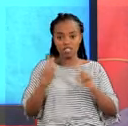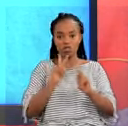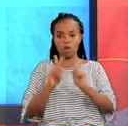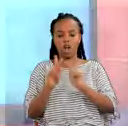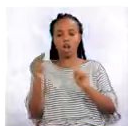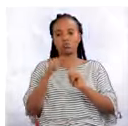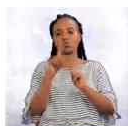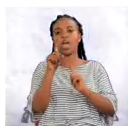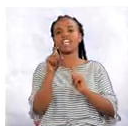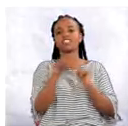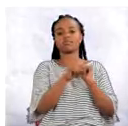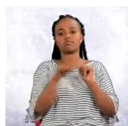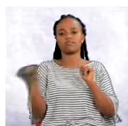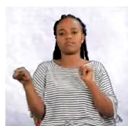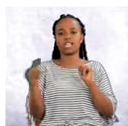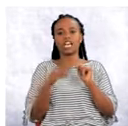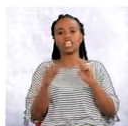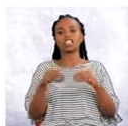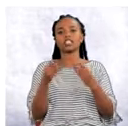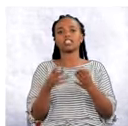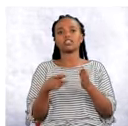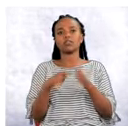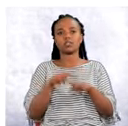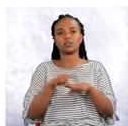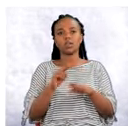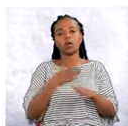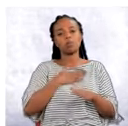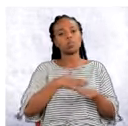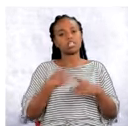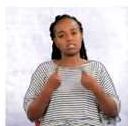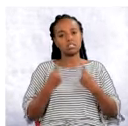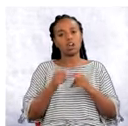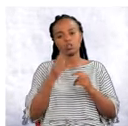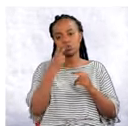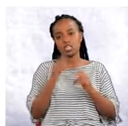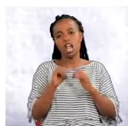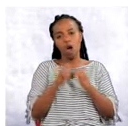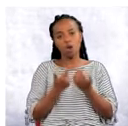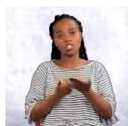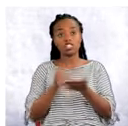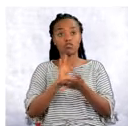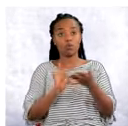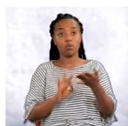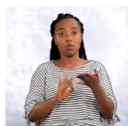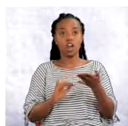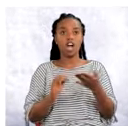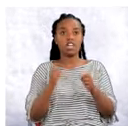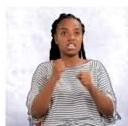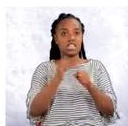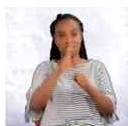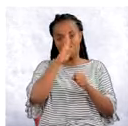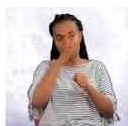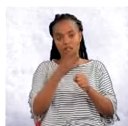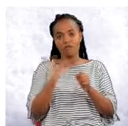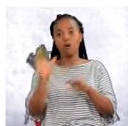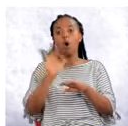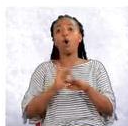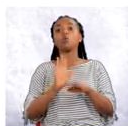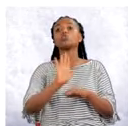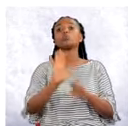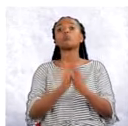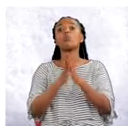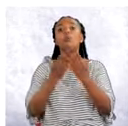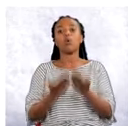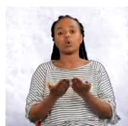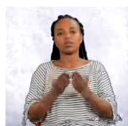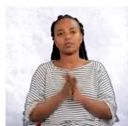X axis. It's given by this equation. Please try to see how this formula is derived on your text. So